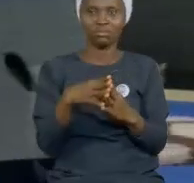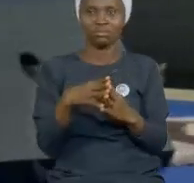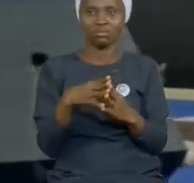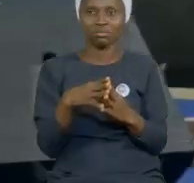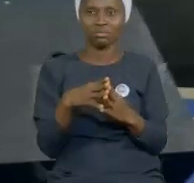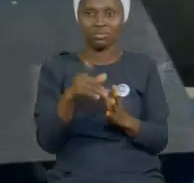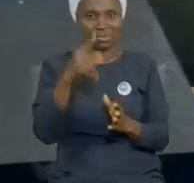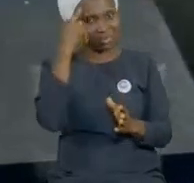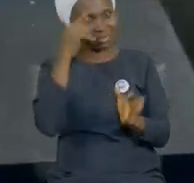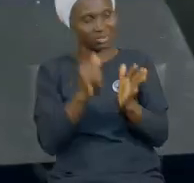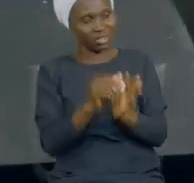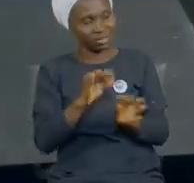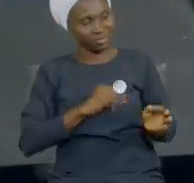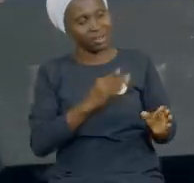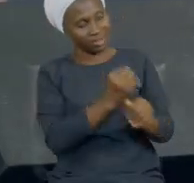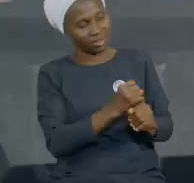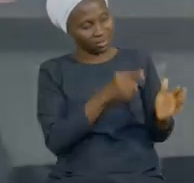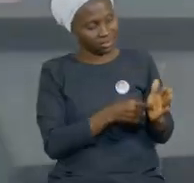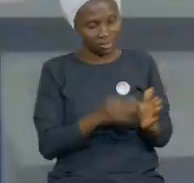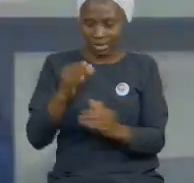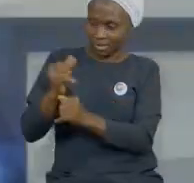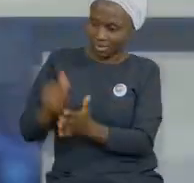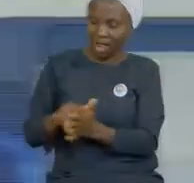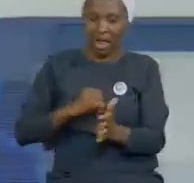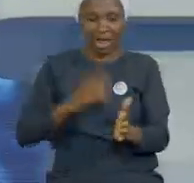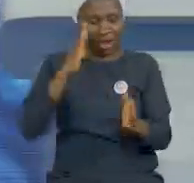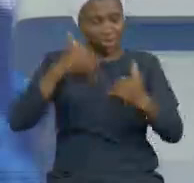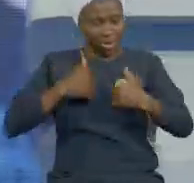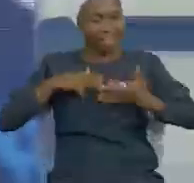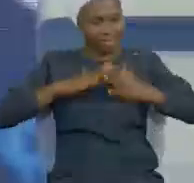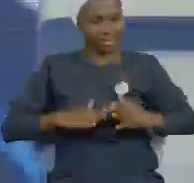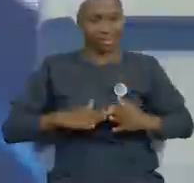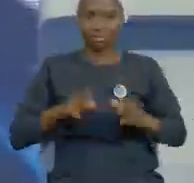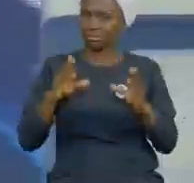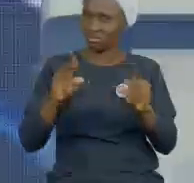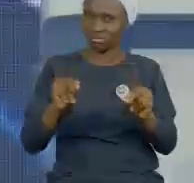this, if I got that, I'll have peace. But you know, there's no peace in the world.